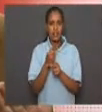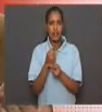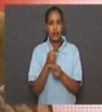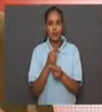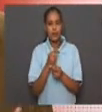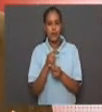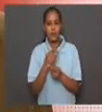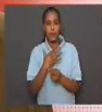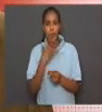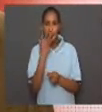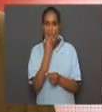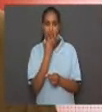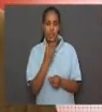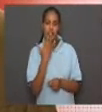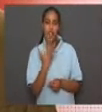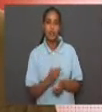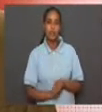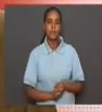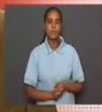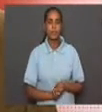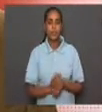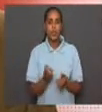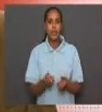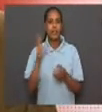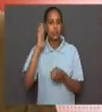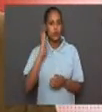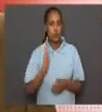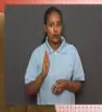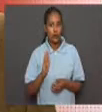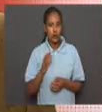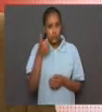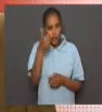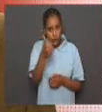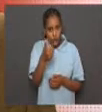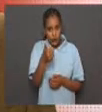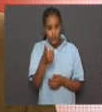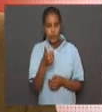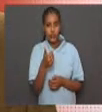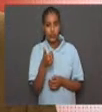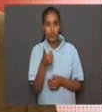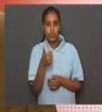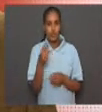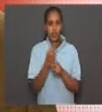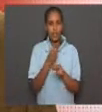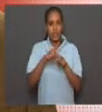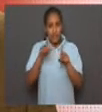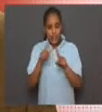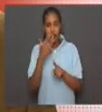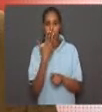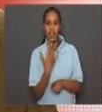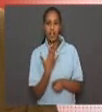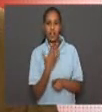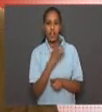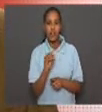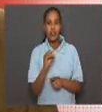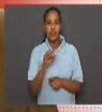appealing color of yellow. Many jewelers have their own recipes for creating different color